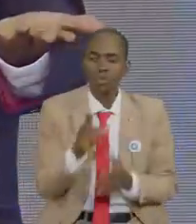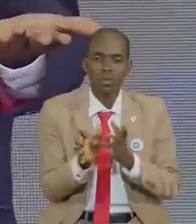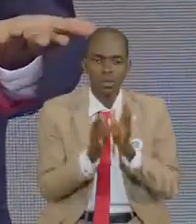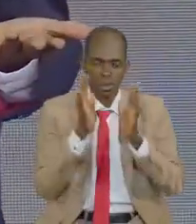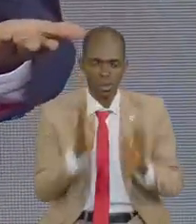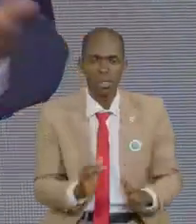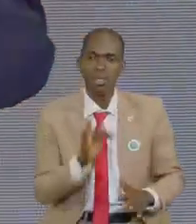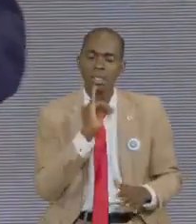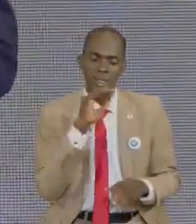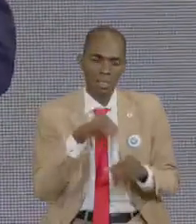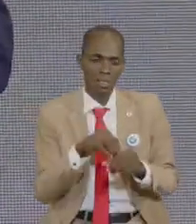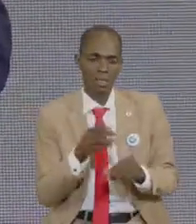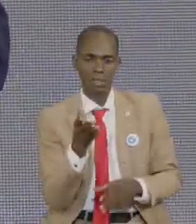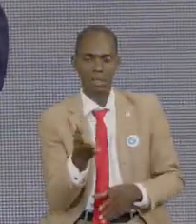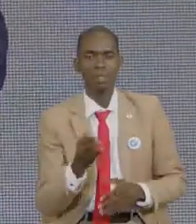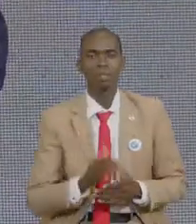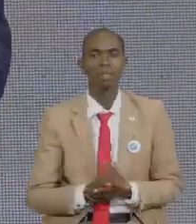lies.